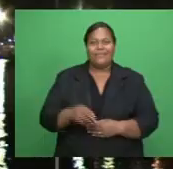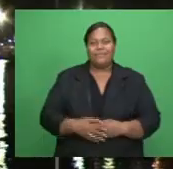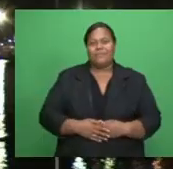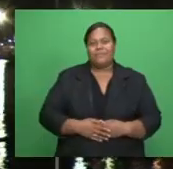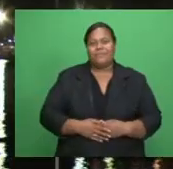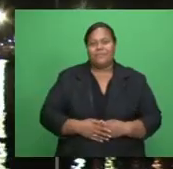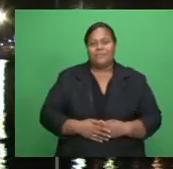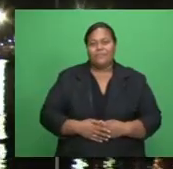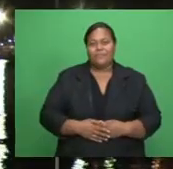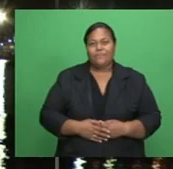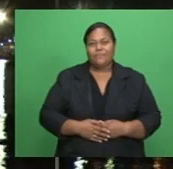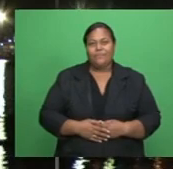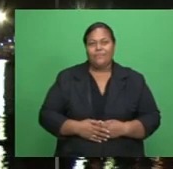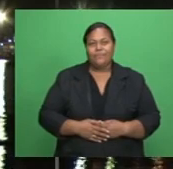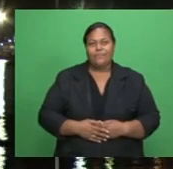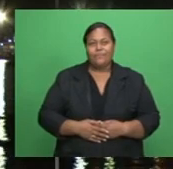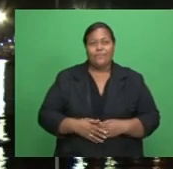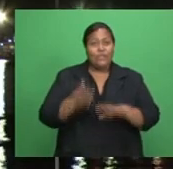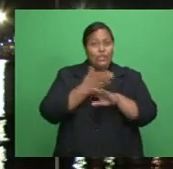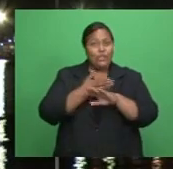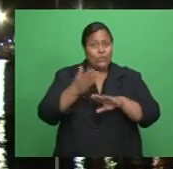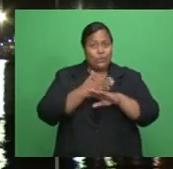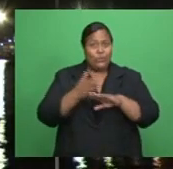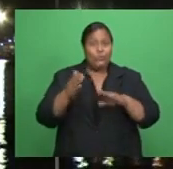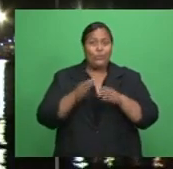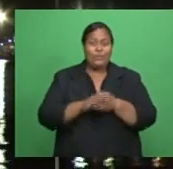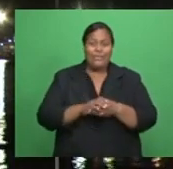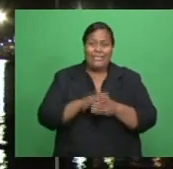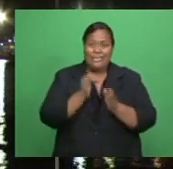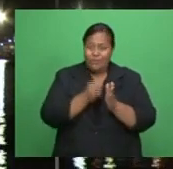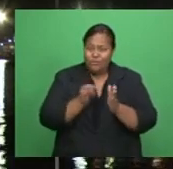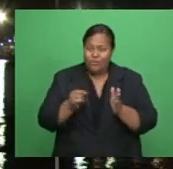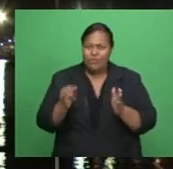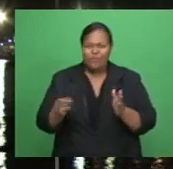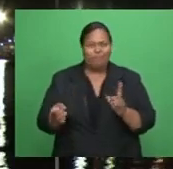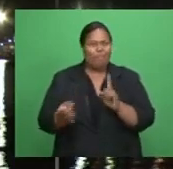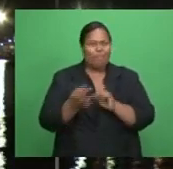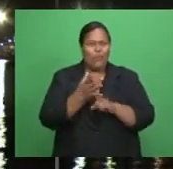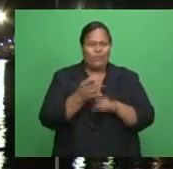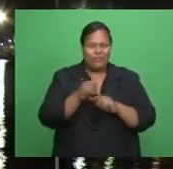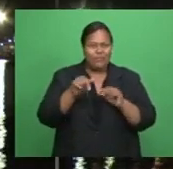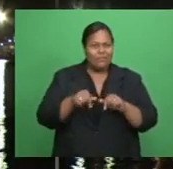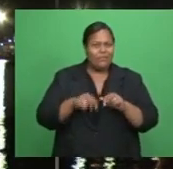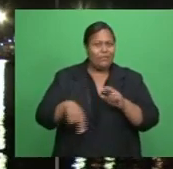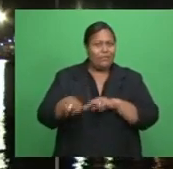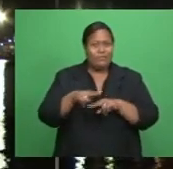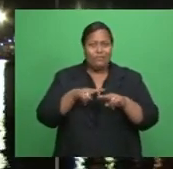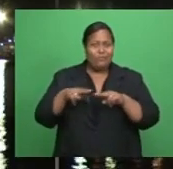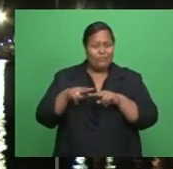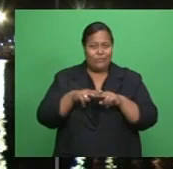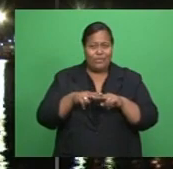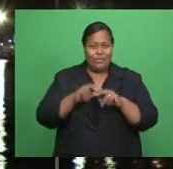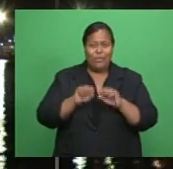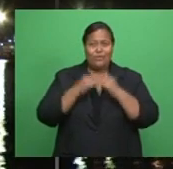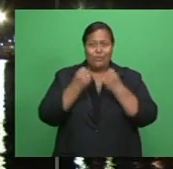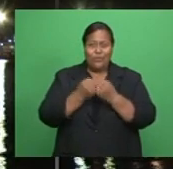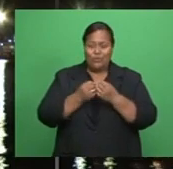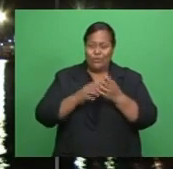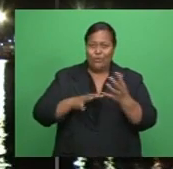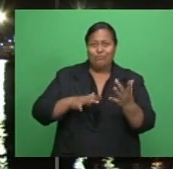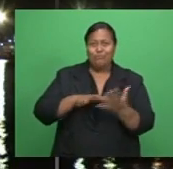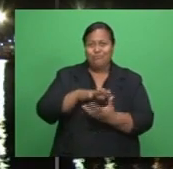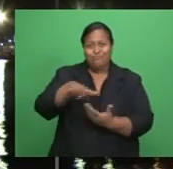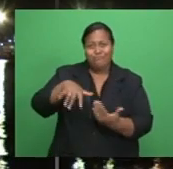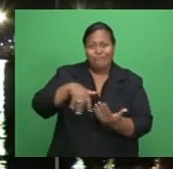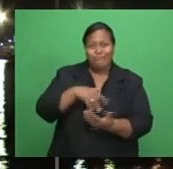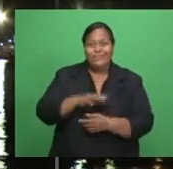News. Modern infrastructure is crucial to the economy and social fabric of Fiji, says Prime Minister Vurenge Bainimarama. While